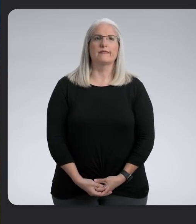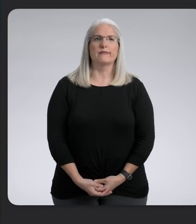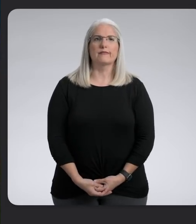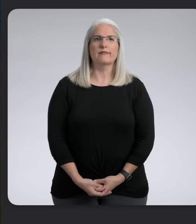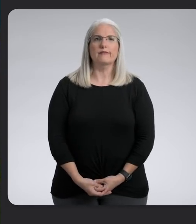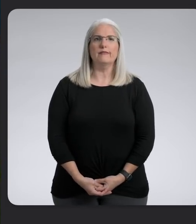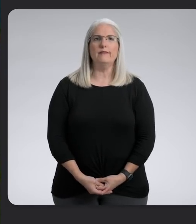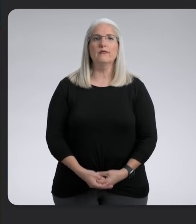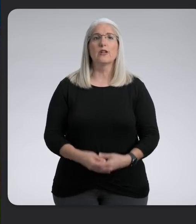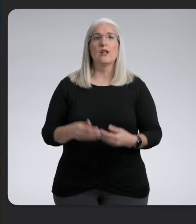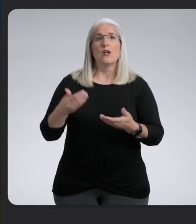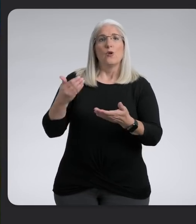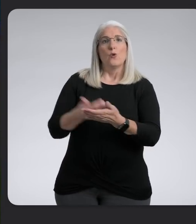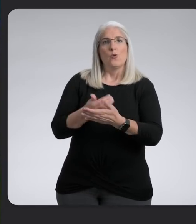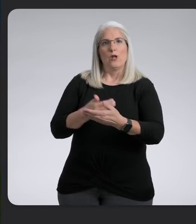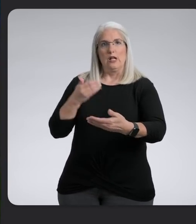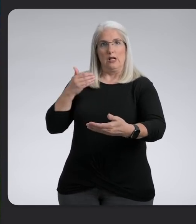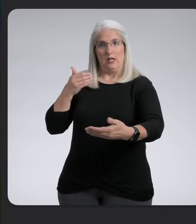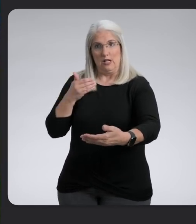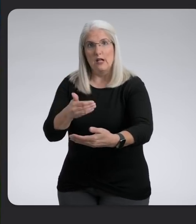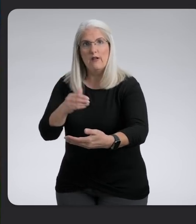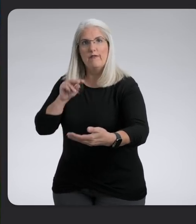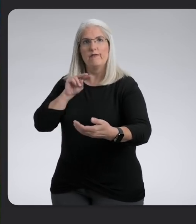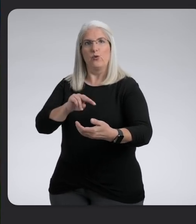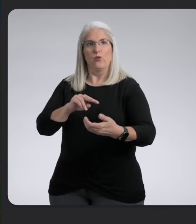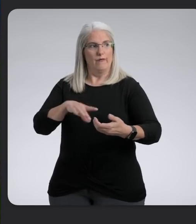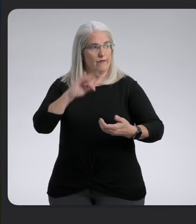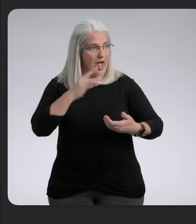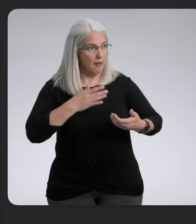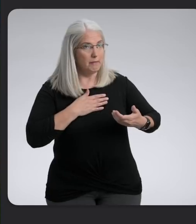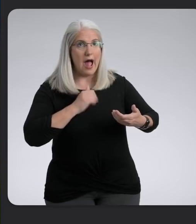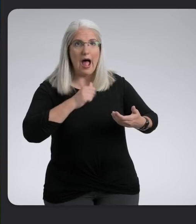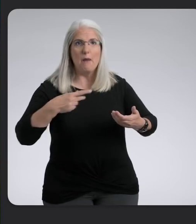And the new proximity view in the Find My app lets you know when you're getting close.